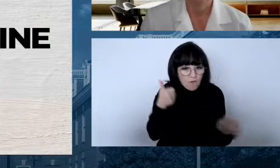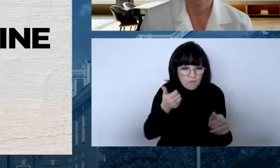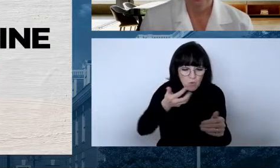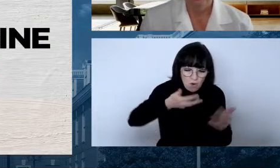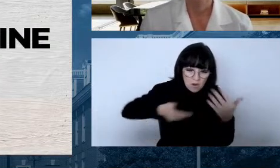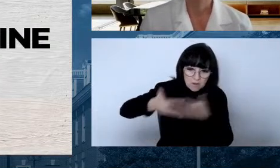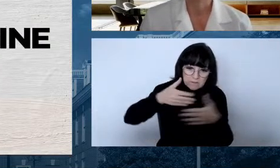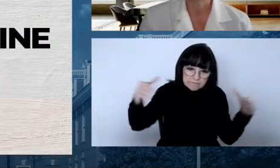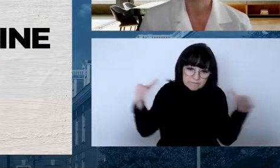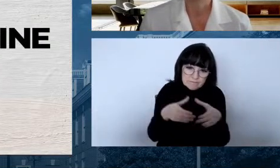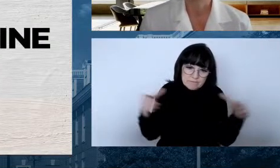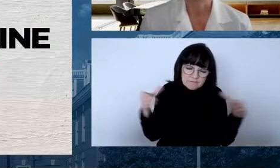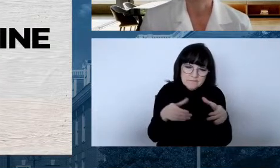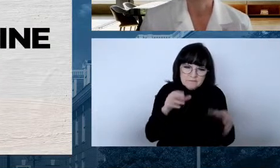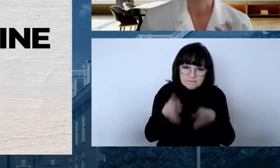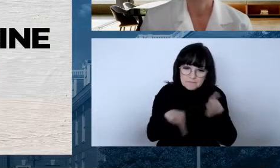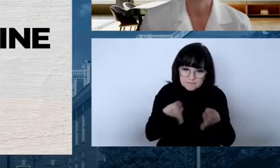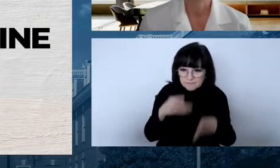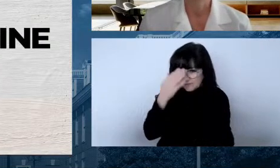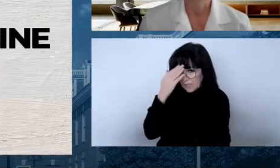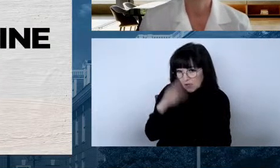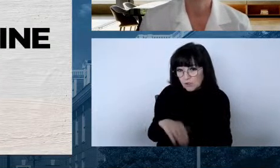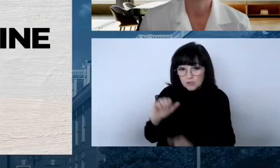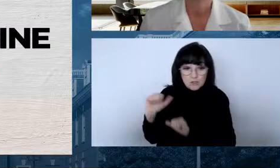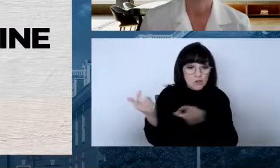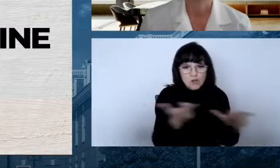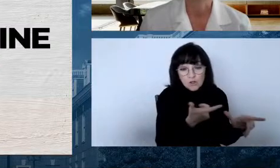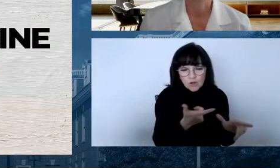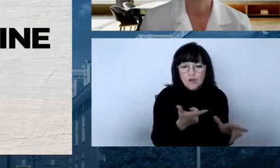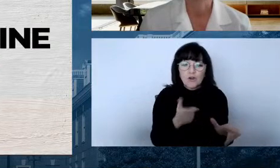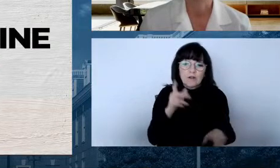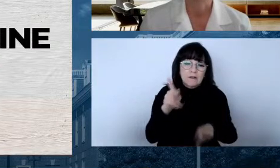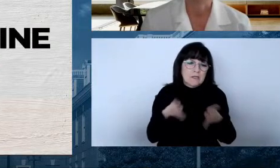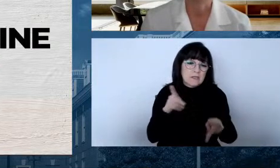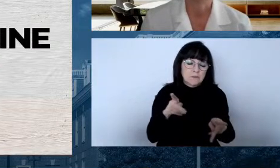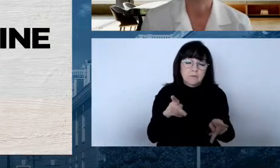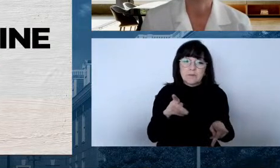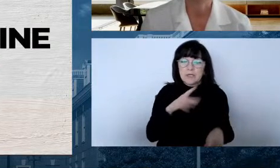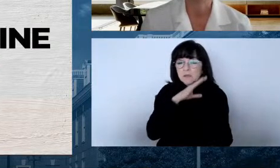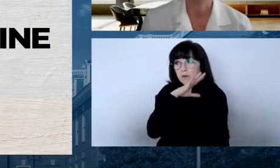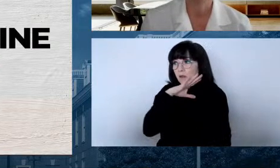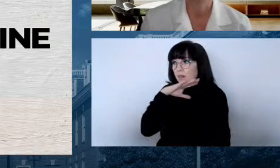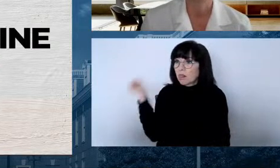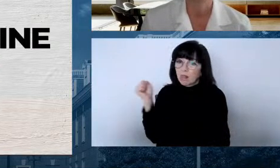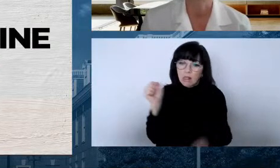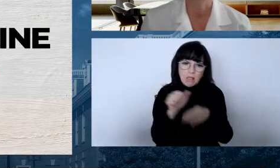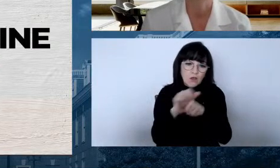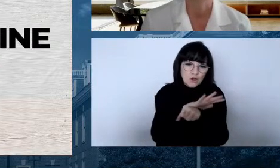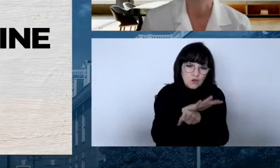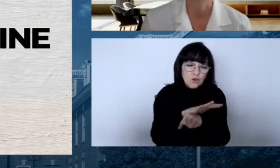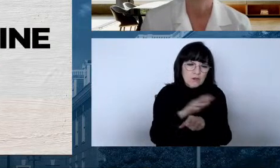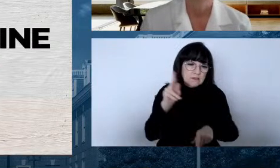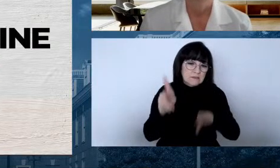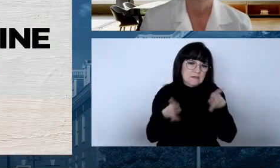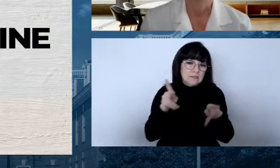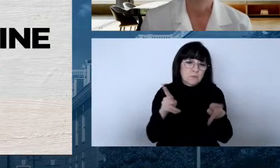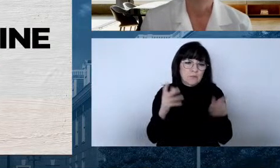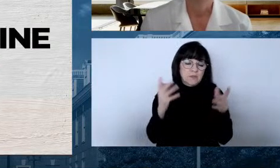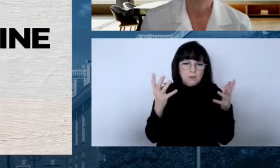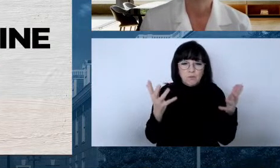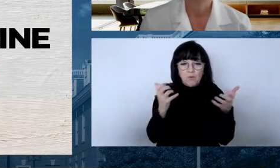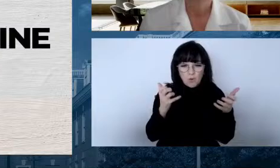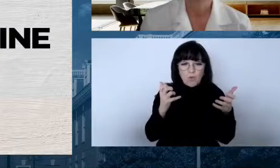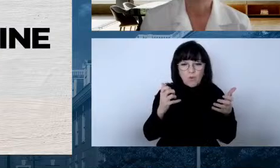So, I know everyone is getting pandemic fatigue and we want to get back to our normal lives. We want to